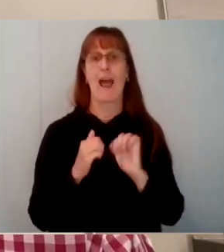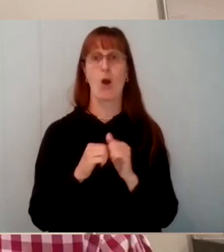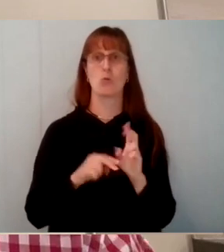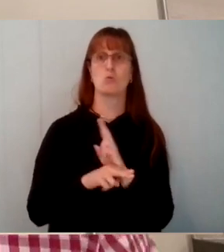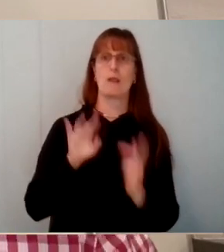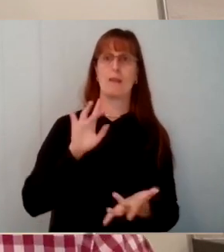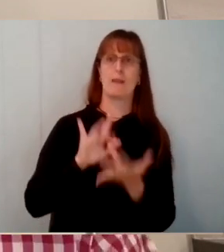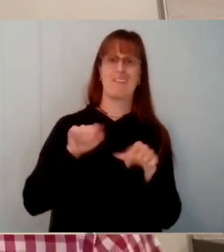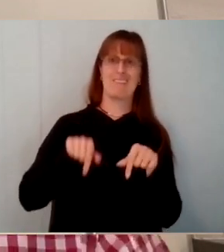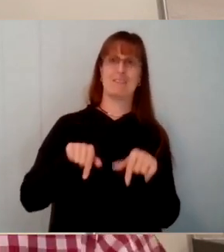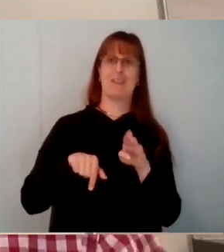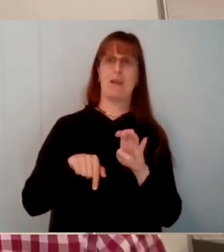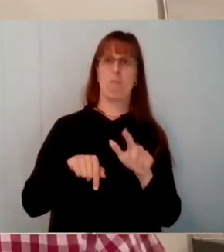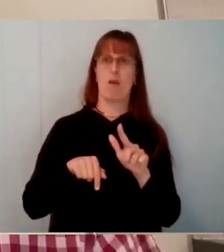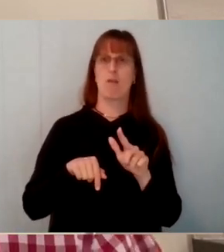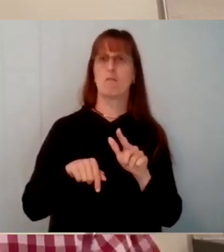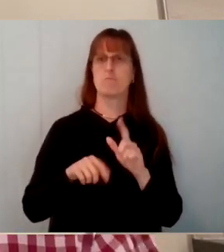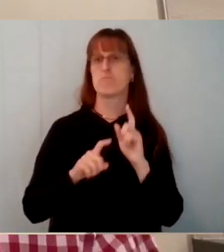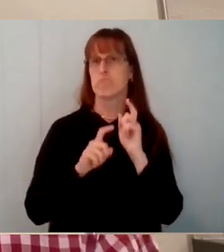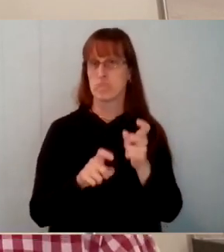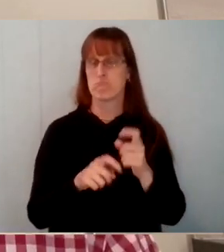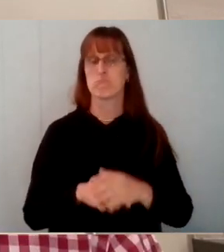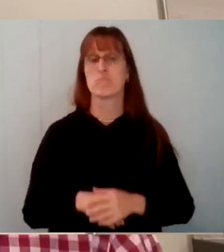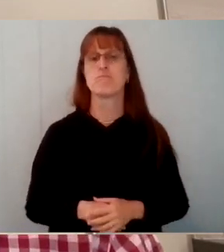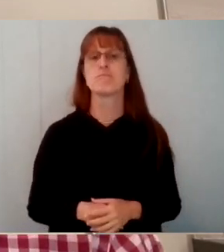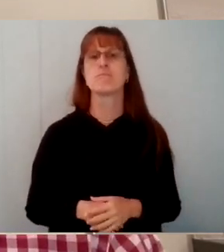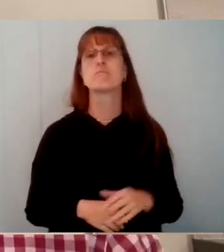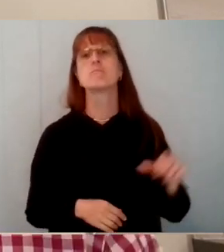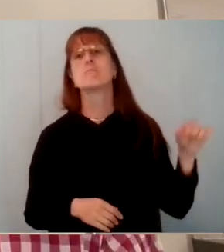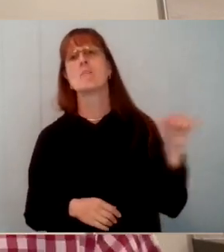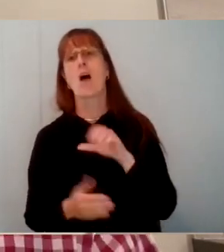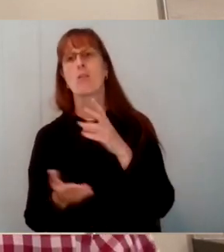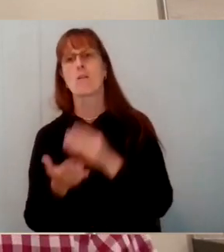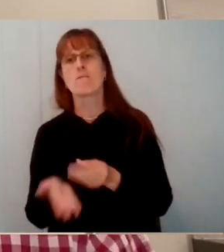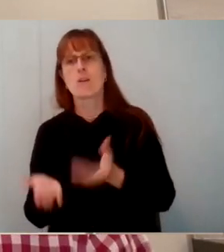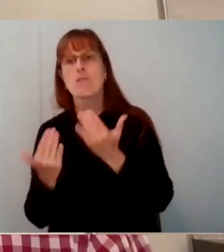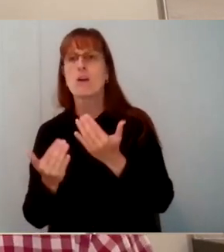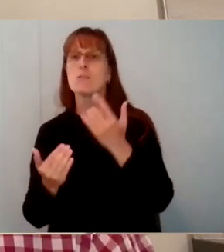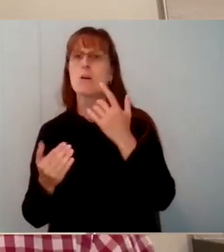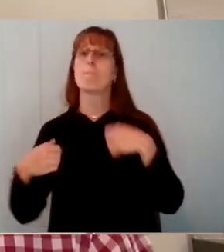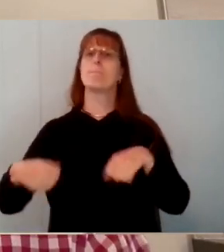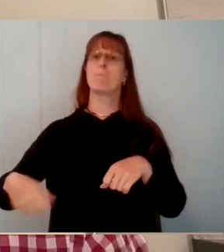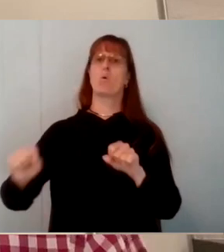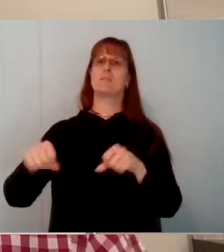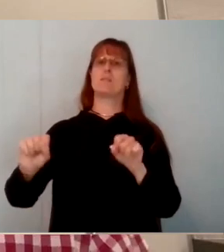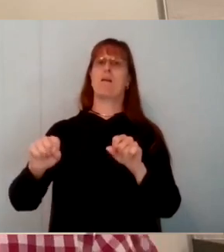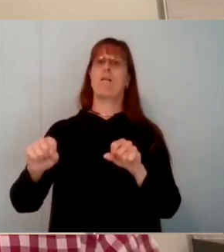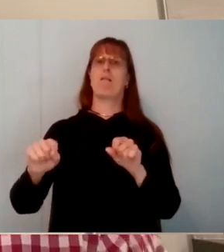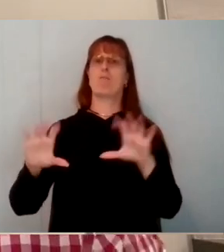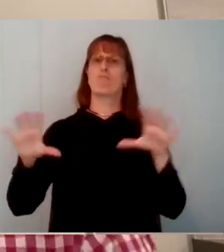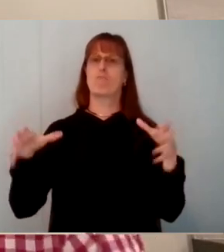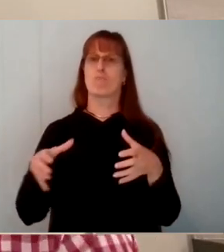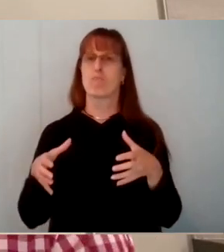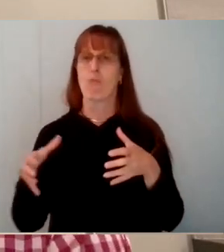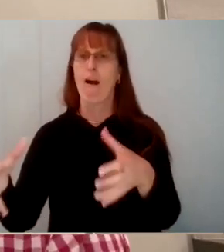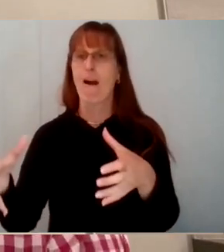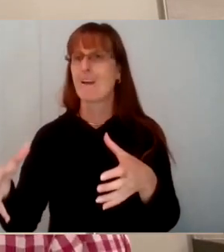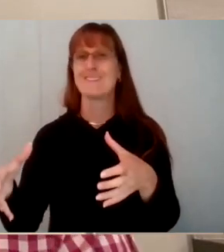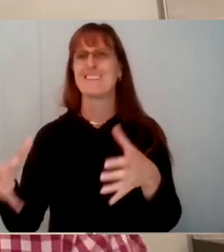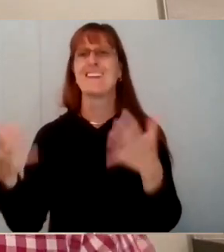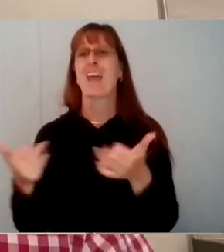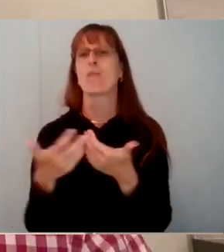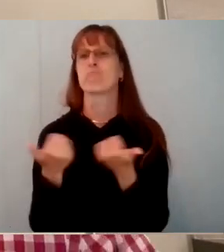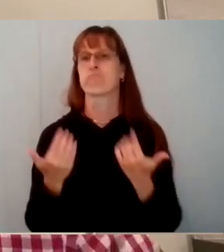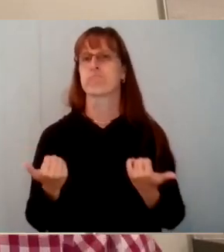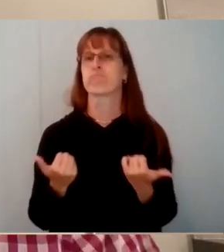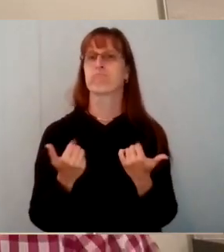haywood.org/Haywood Golf, and we'll get you signed up. Our Ride for Our Life is our other big summer fundraiser, our motorcycle ride, and it is now a